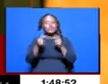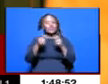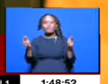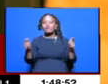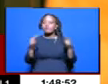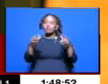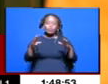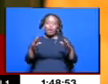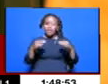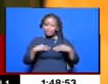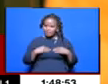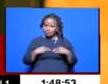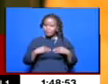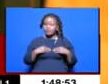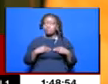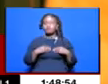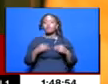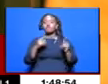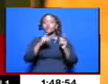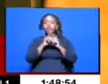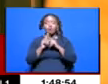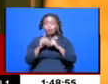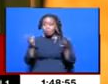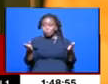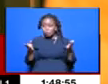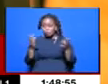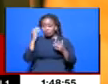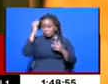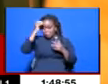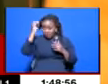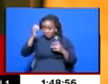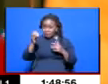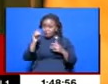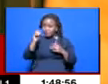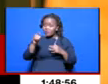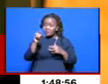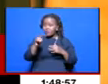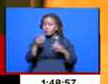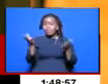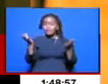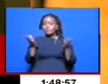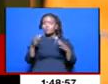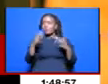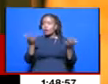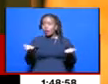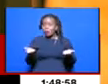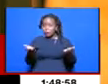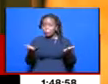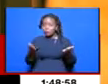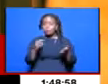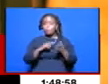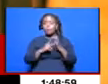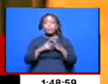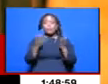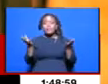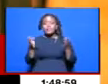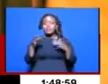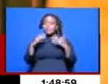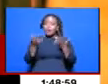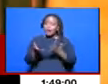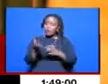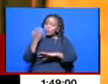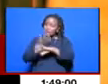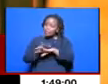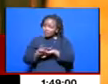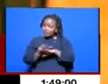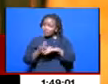so, however popular that invitation may seem. Therefore, however burdensome, let the